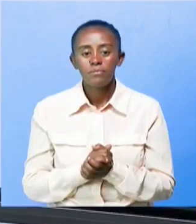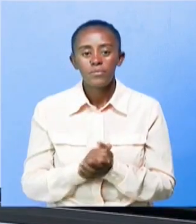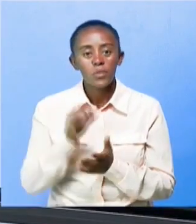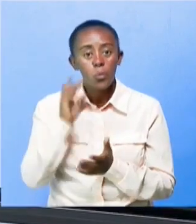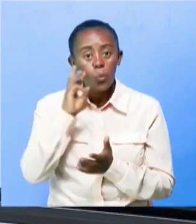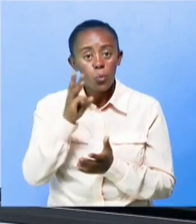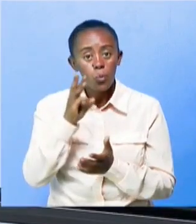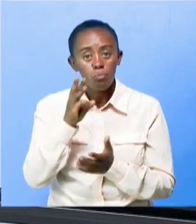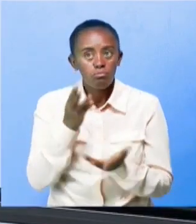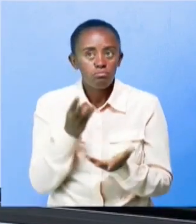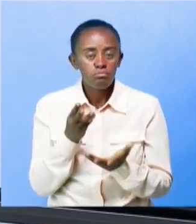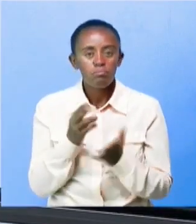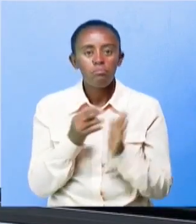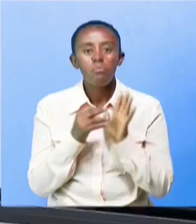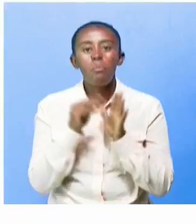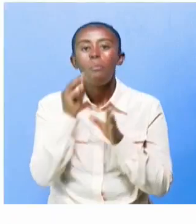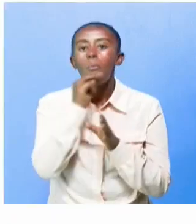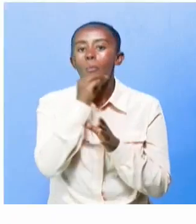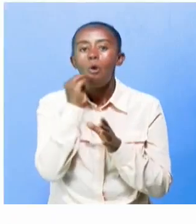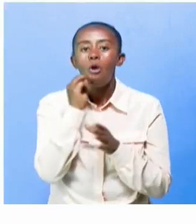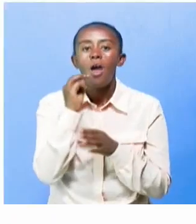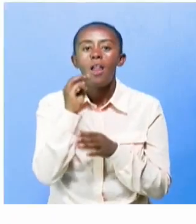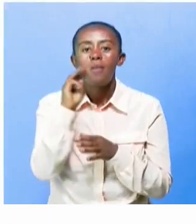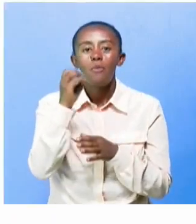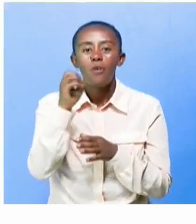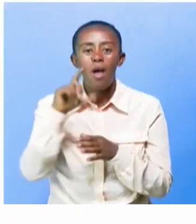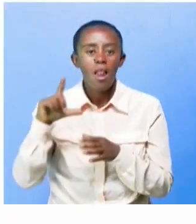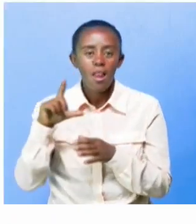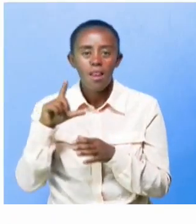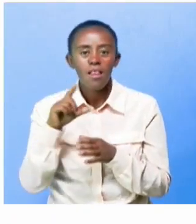is a modal verb.